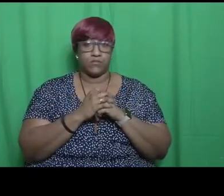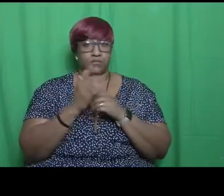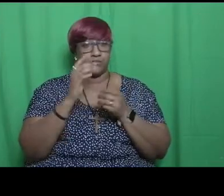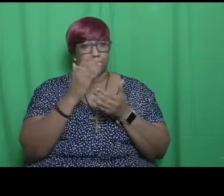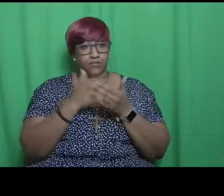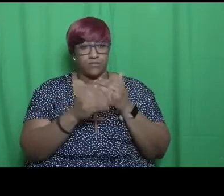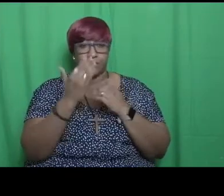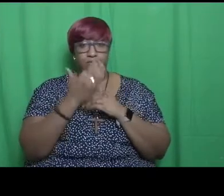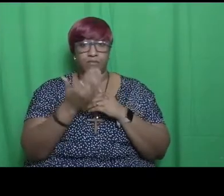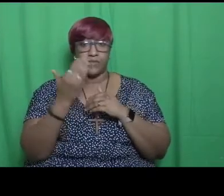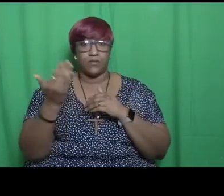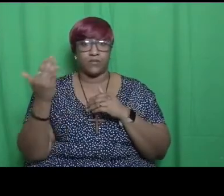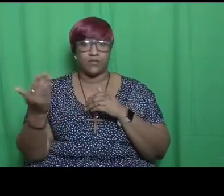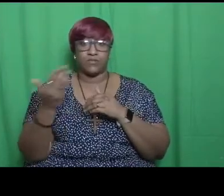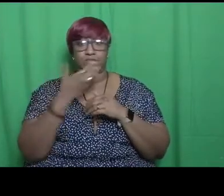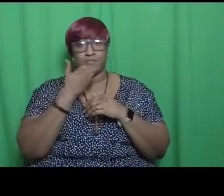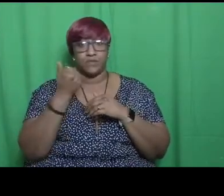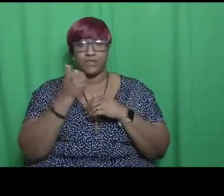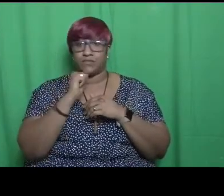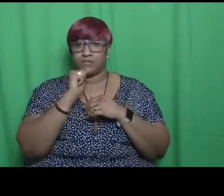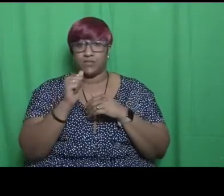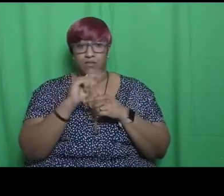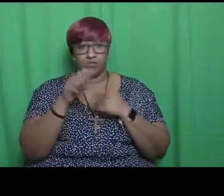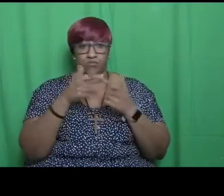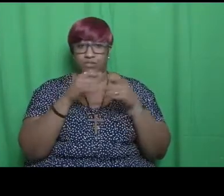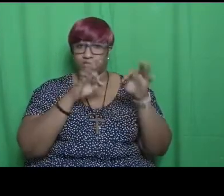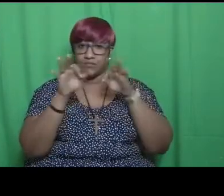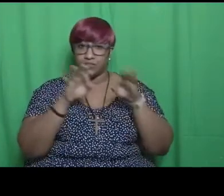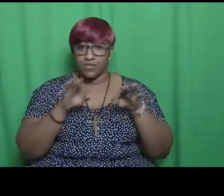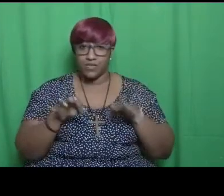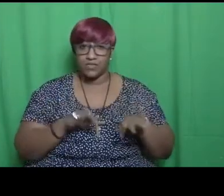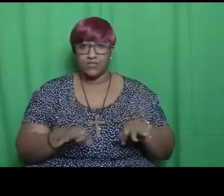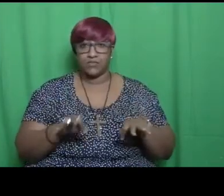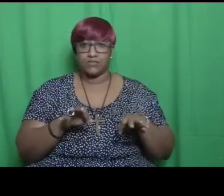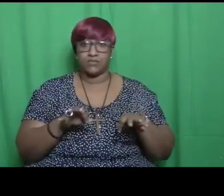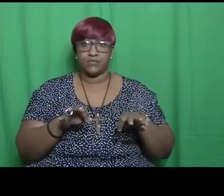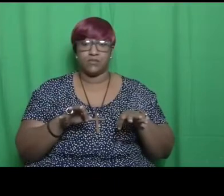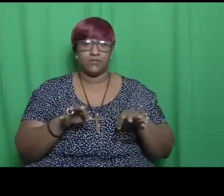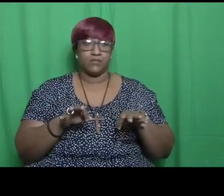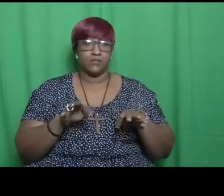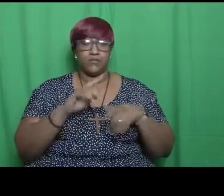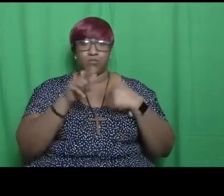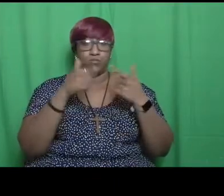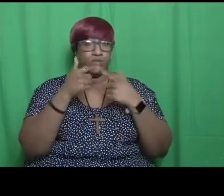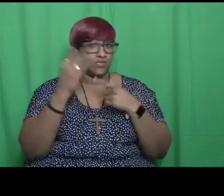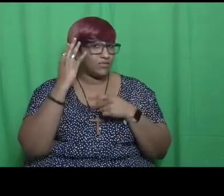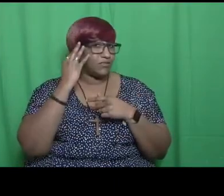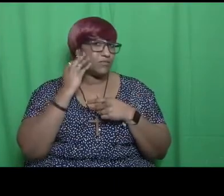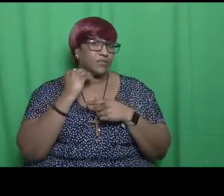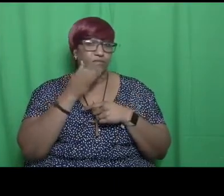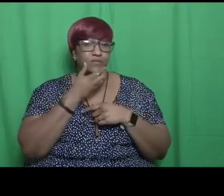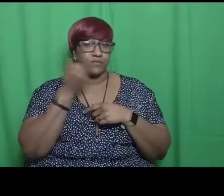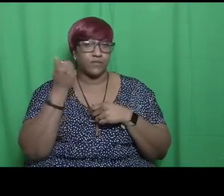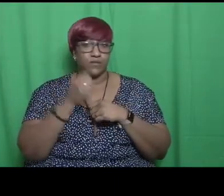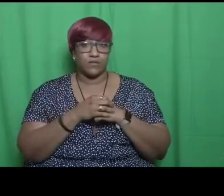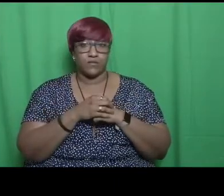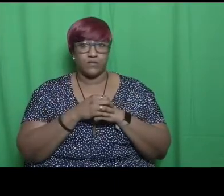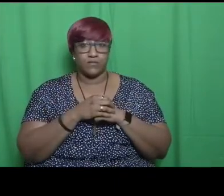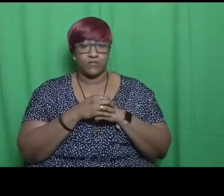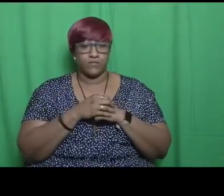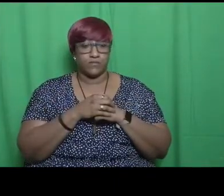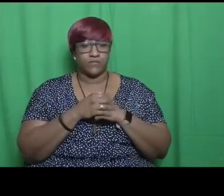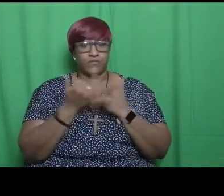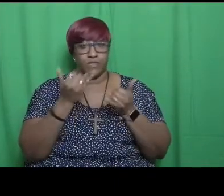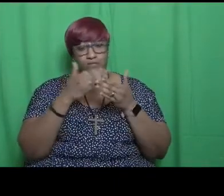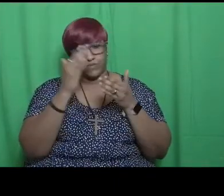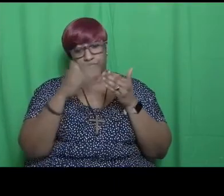Some things, it is best not when it's explained. It is best when it is experienced. Show him your wounds. But let's